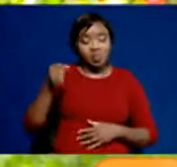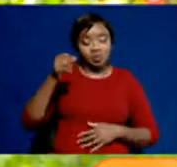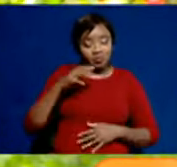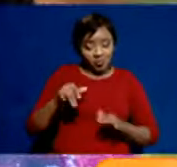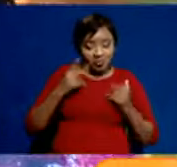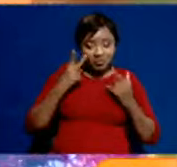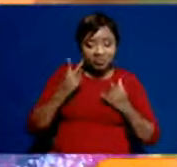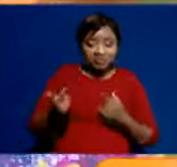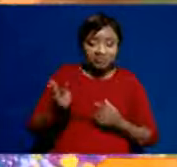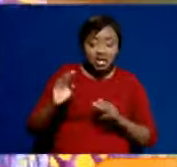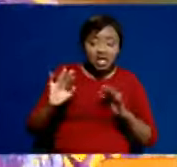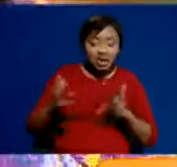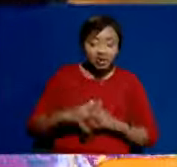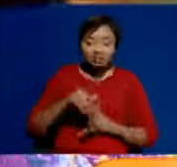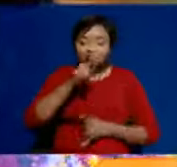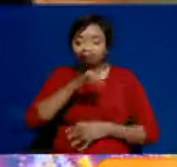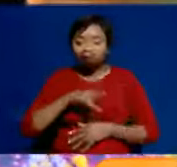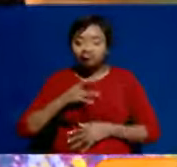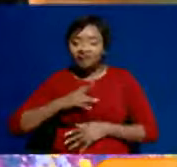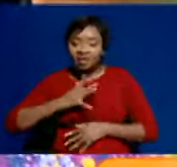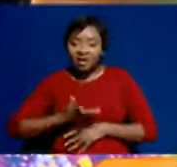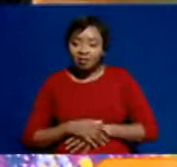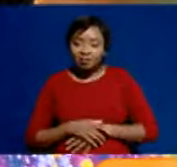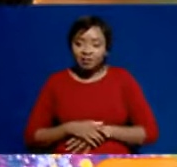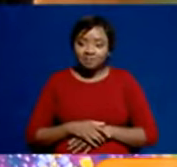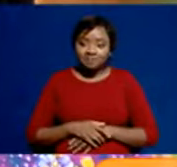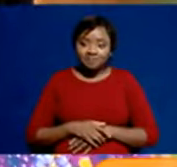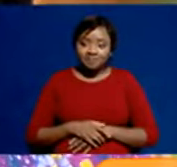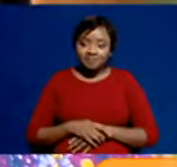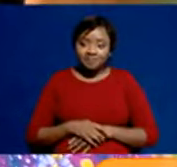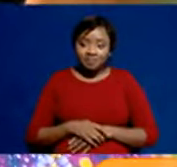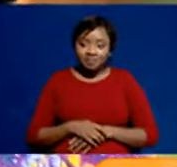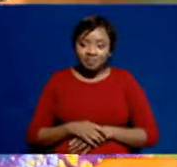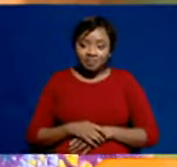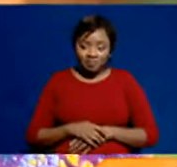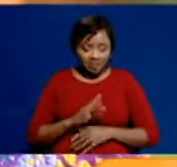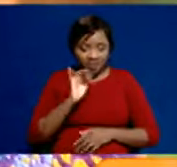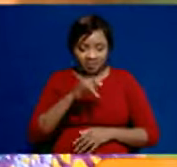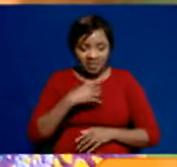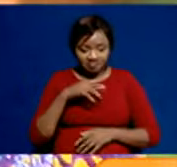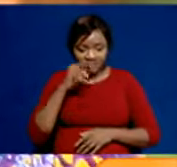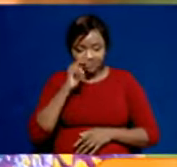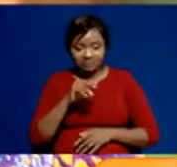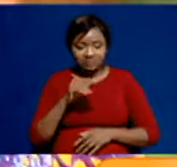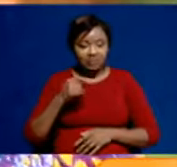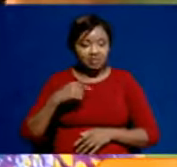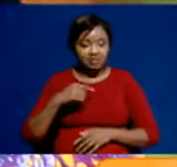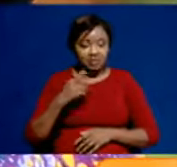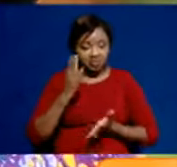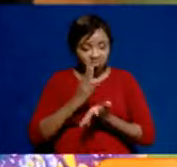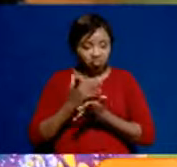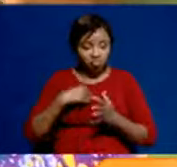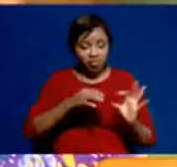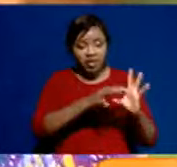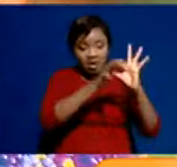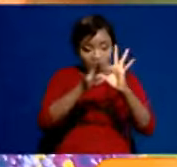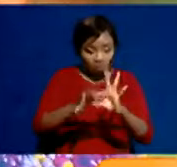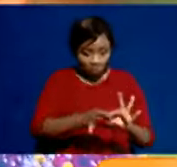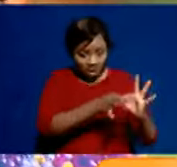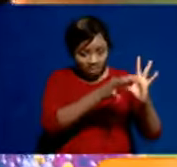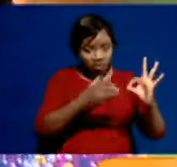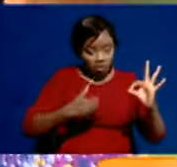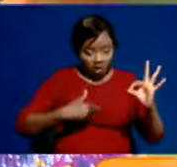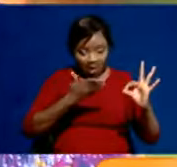of it puts the me unity in Azimio? As a person with their own mind, as a party, that apart from being in the